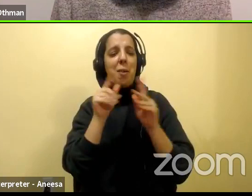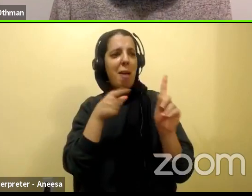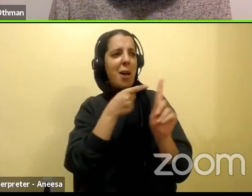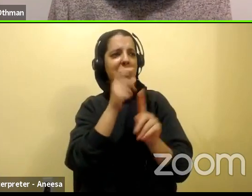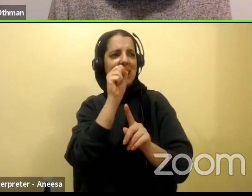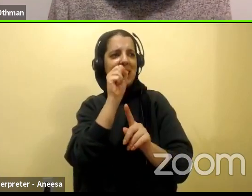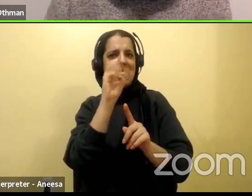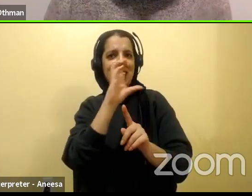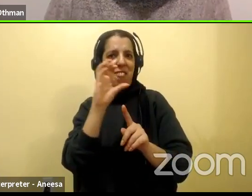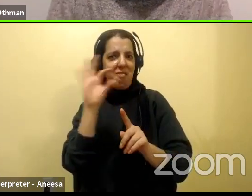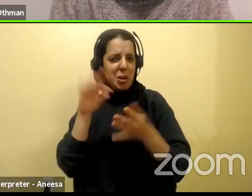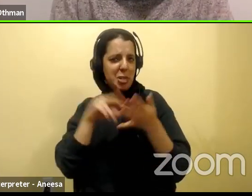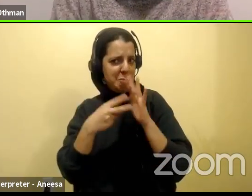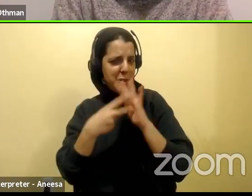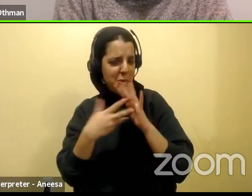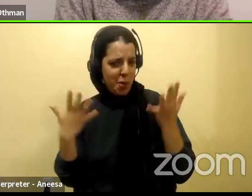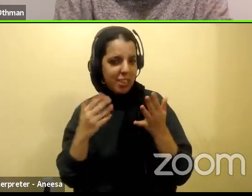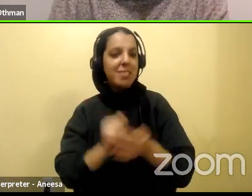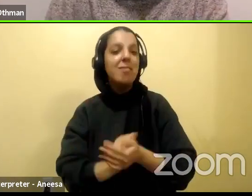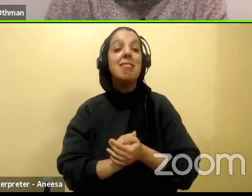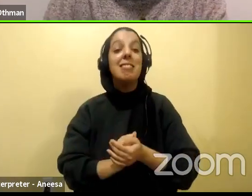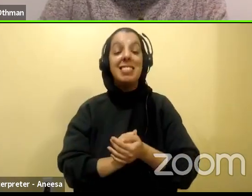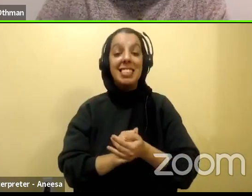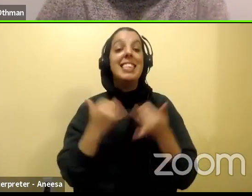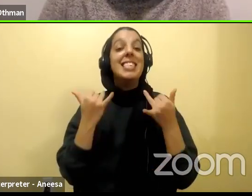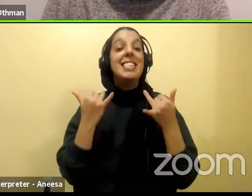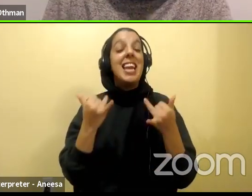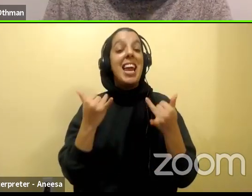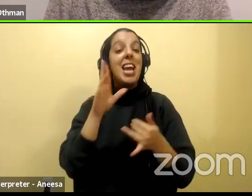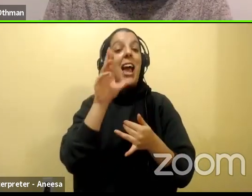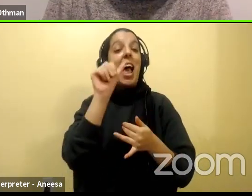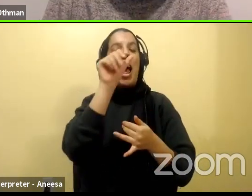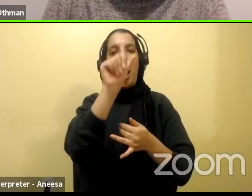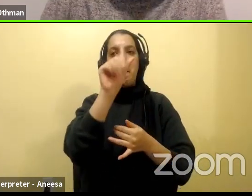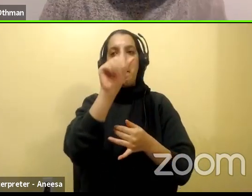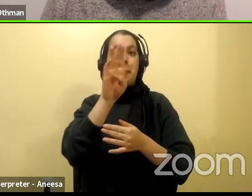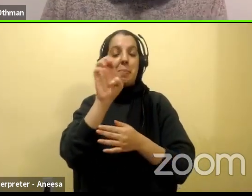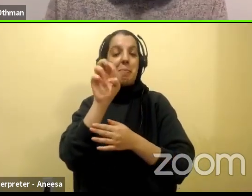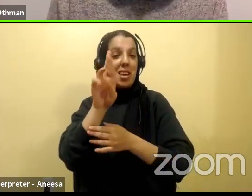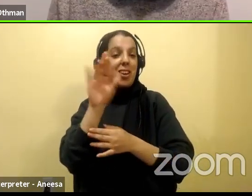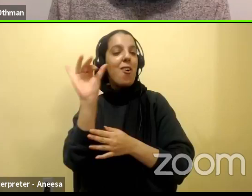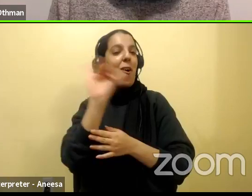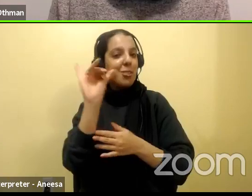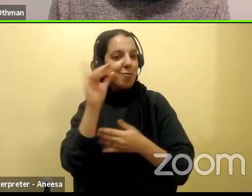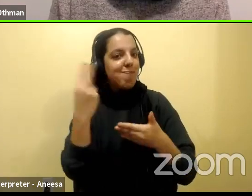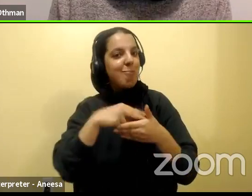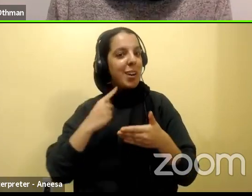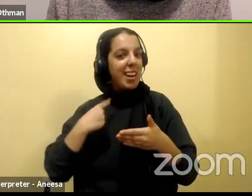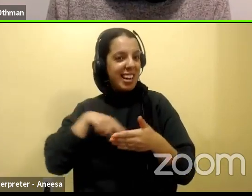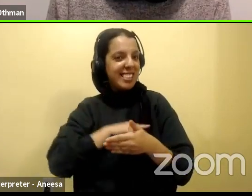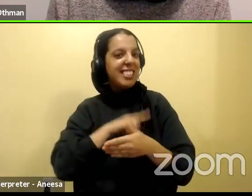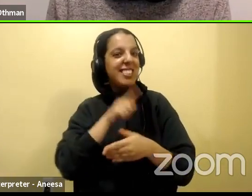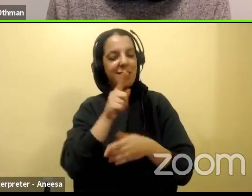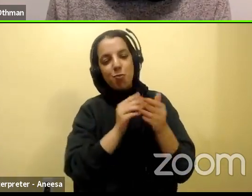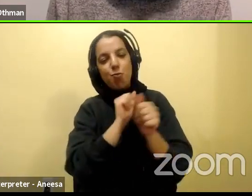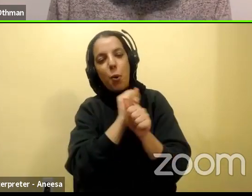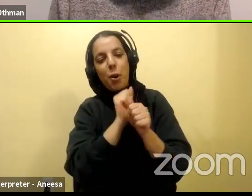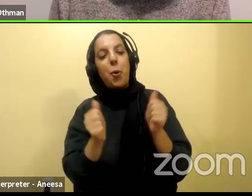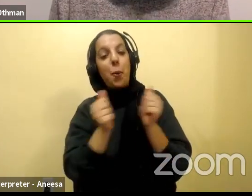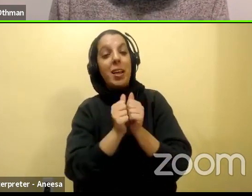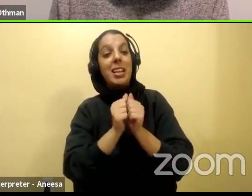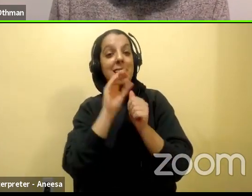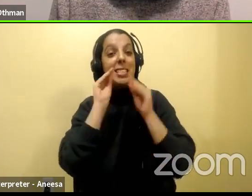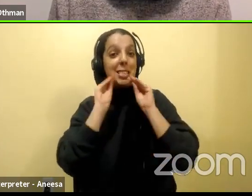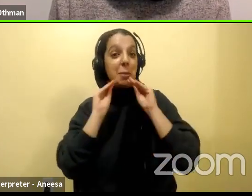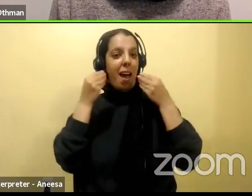today. And Abir is a speech pathologist assistant, and she works very closely with SMILE as part of our healthcare advisory team.